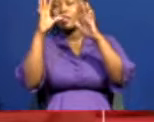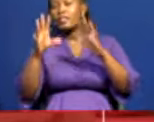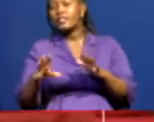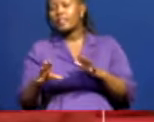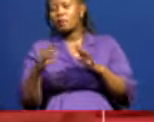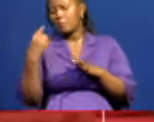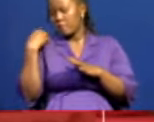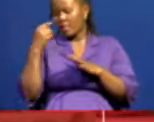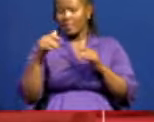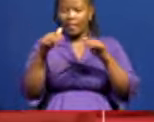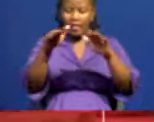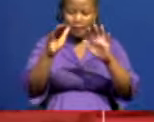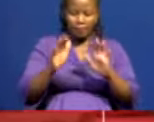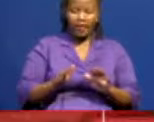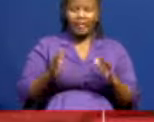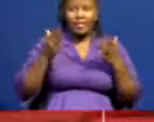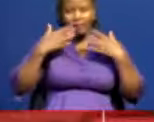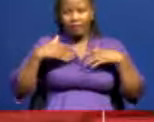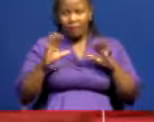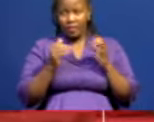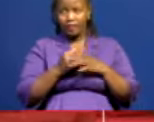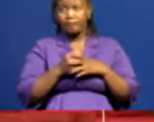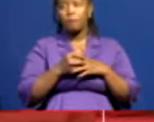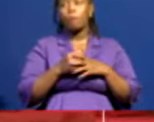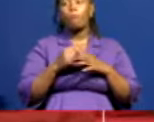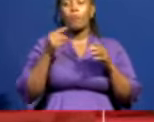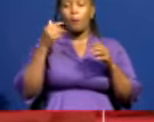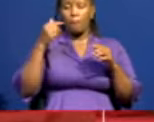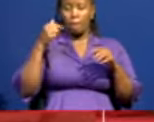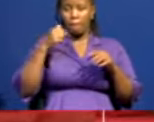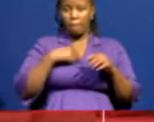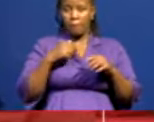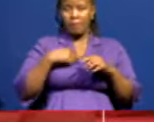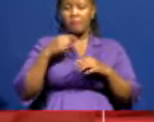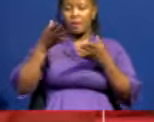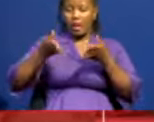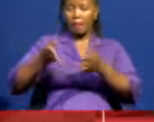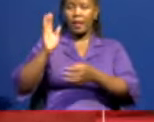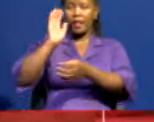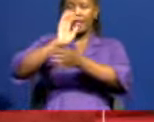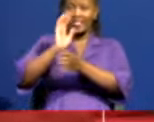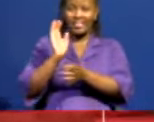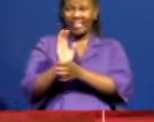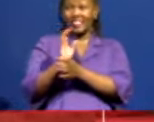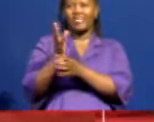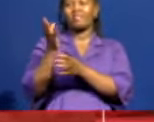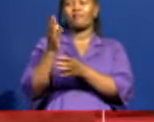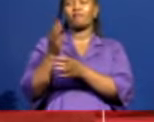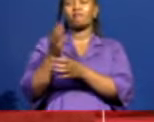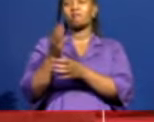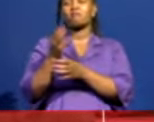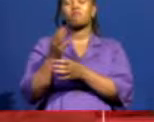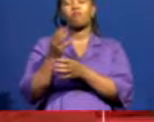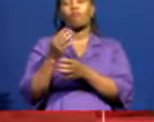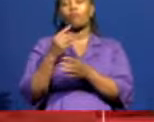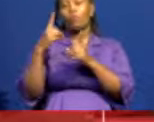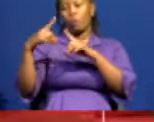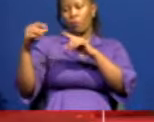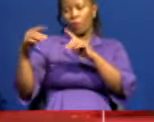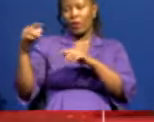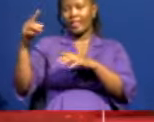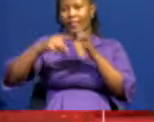Eh? Mimi nataka niseme nikiwa hapa kanisani. Sitaki niongee na ukali kwa sababu niko kanisani.